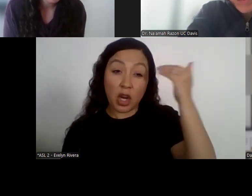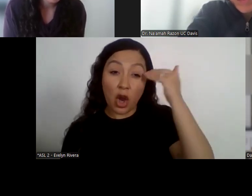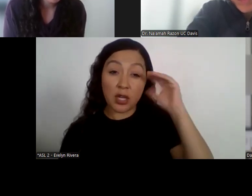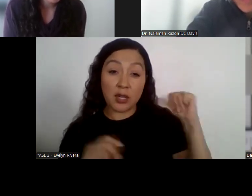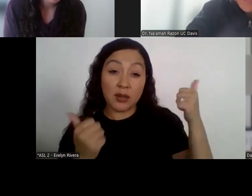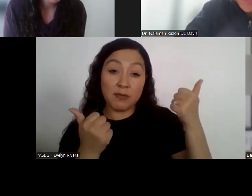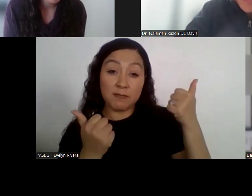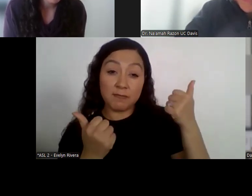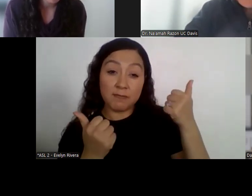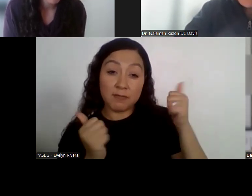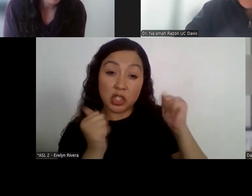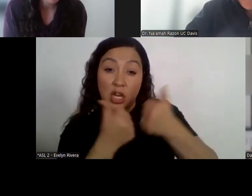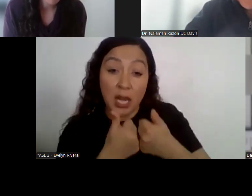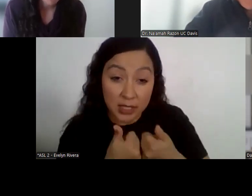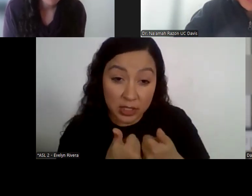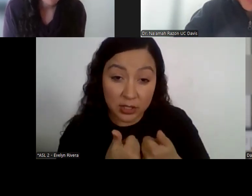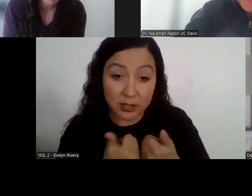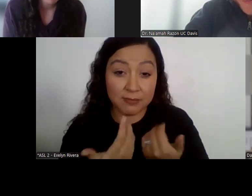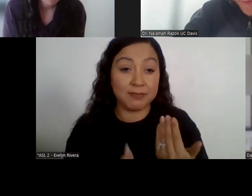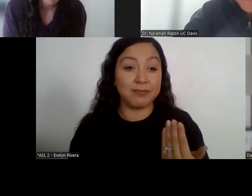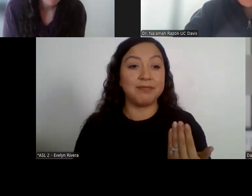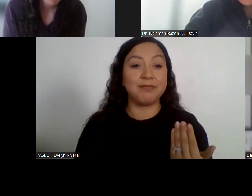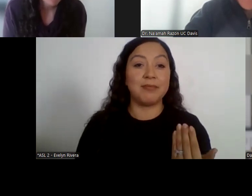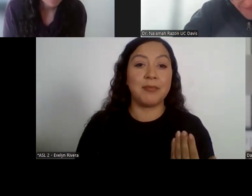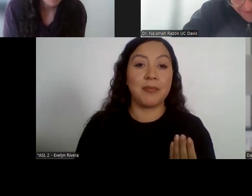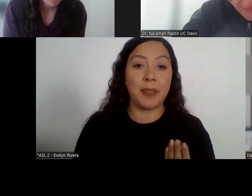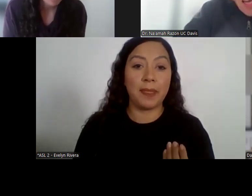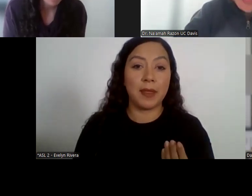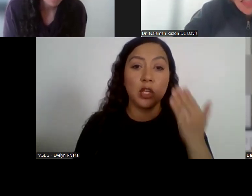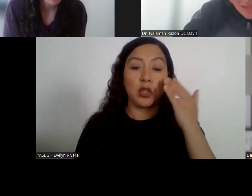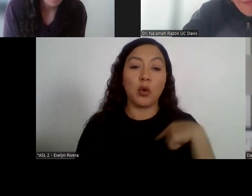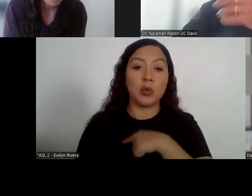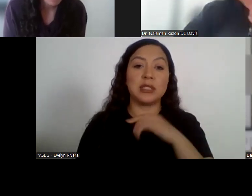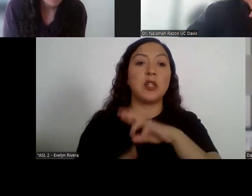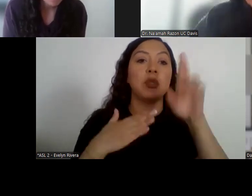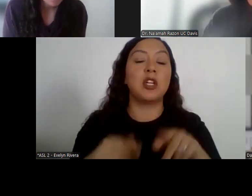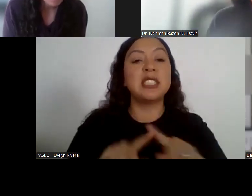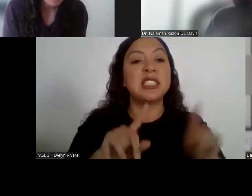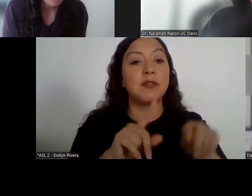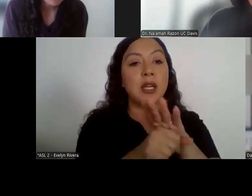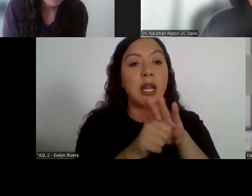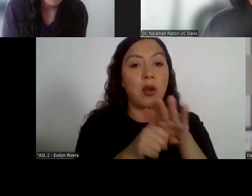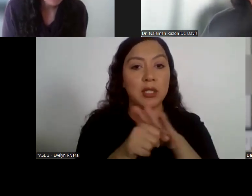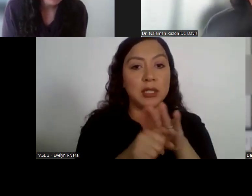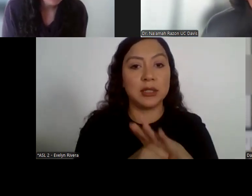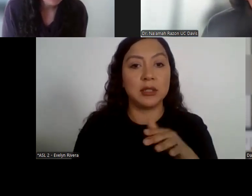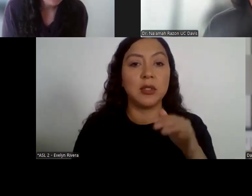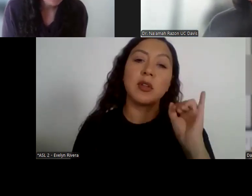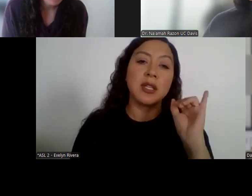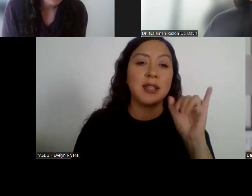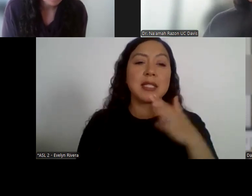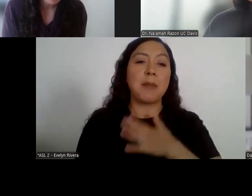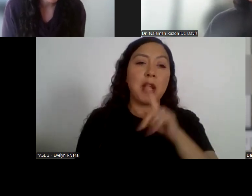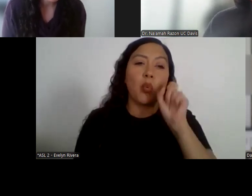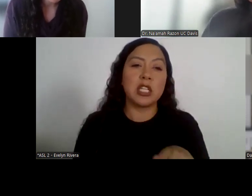like the immigrant paradox, where we see actually kind of better outcomes in some other areas. So I'm just, I guess a question